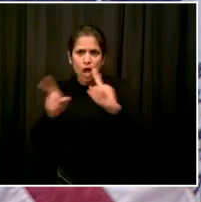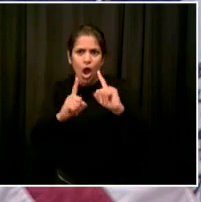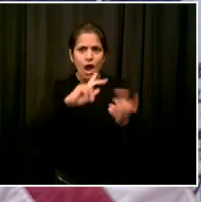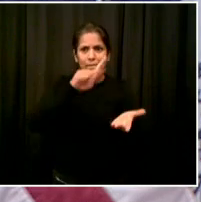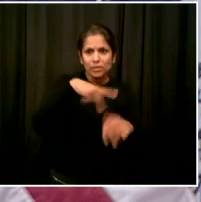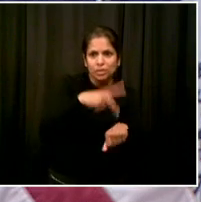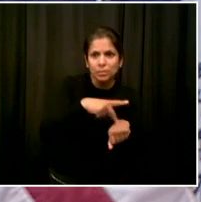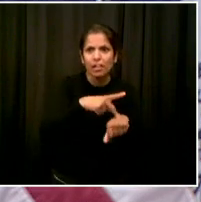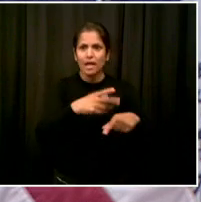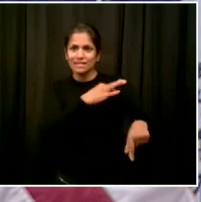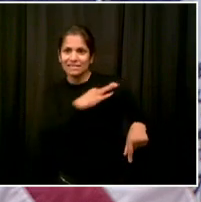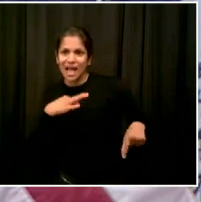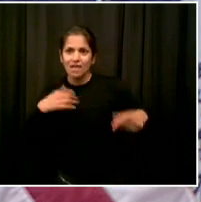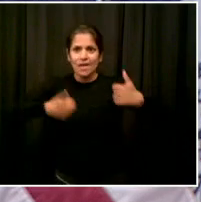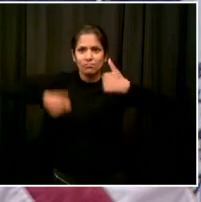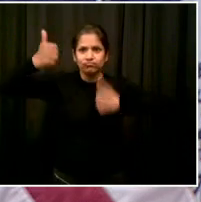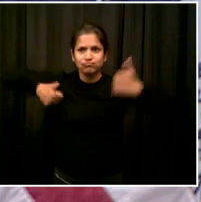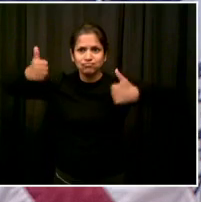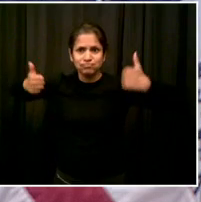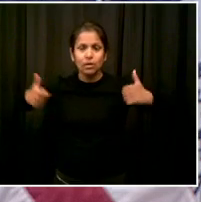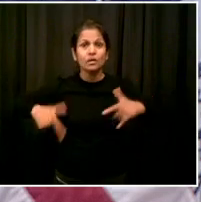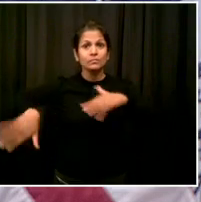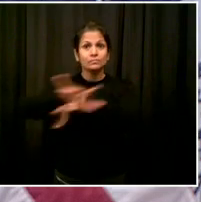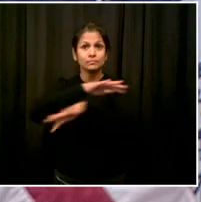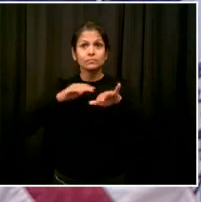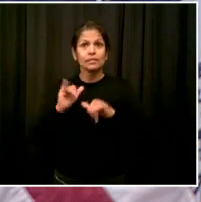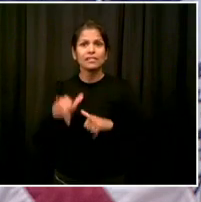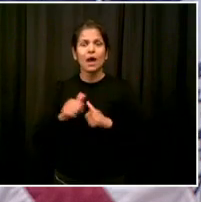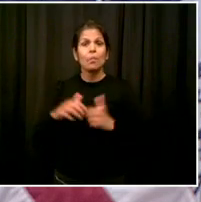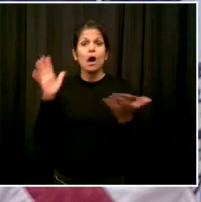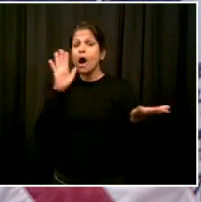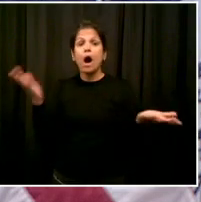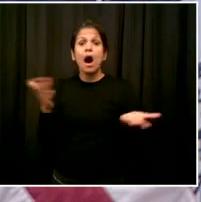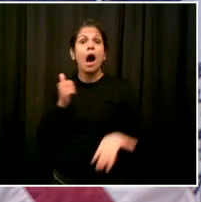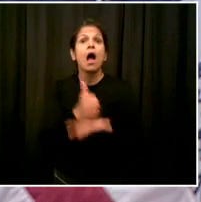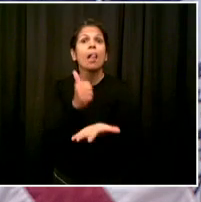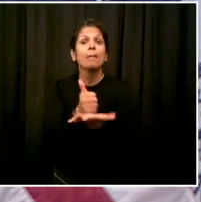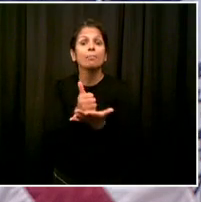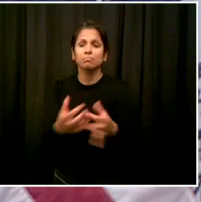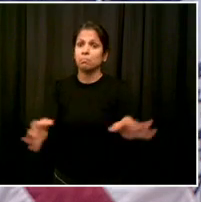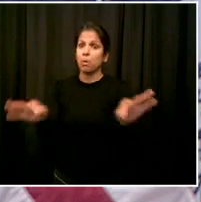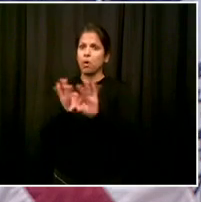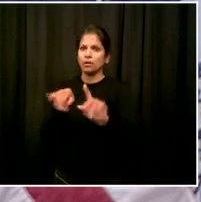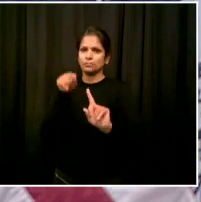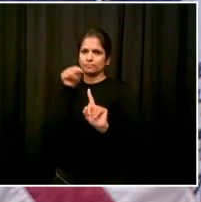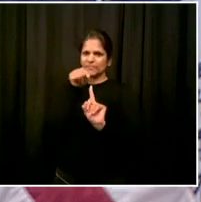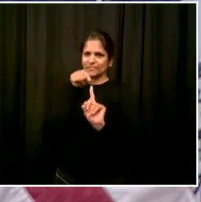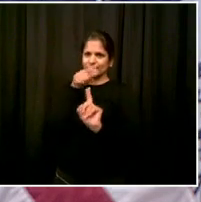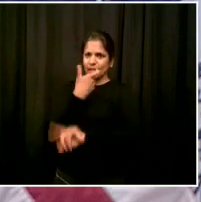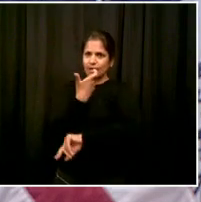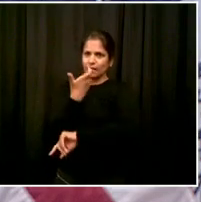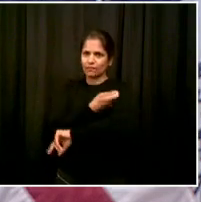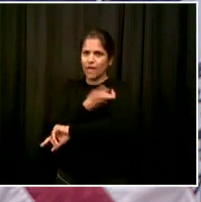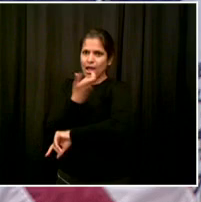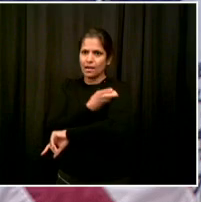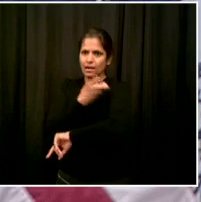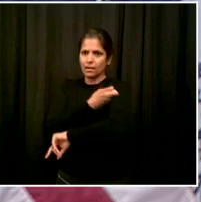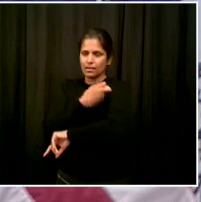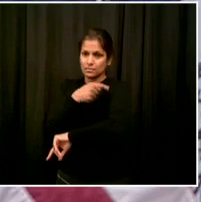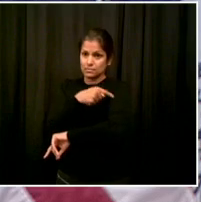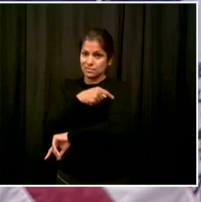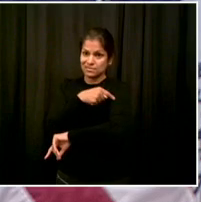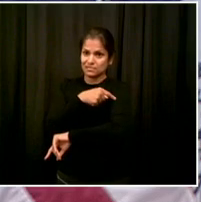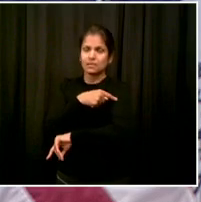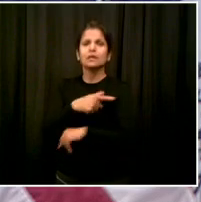Rubicon moment. When we have a vaccine, very rapidly, you're going to see a quick resurgence in so many parts of this